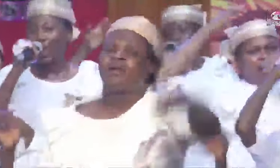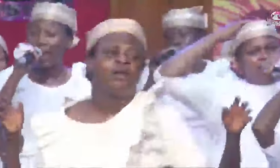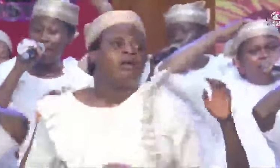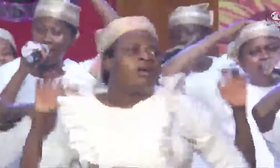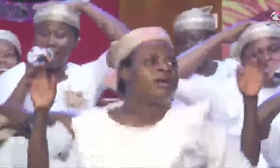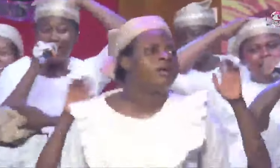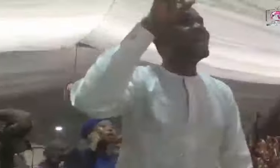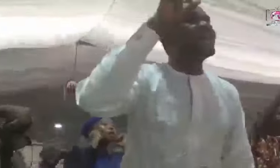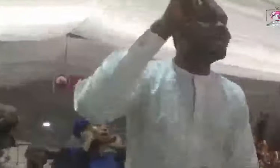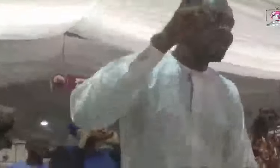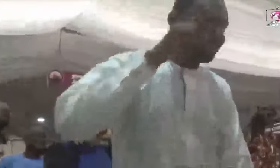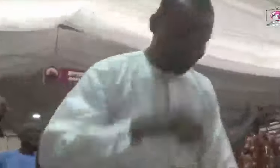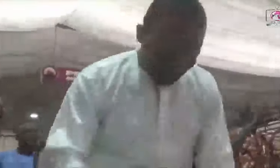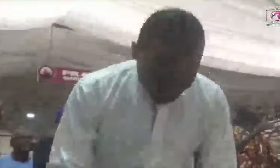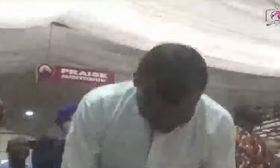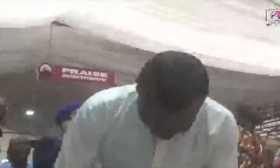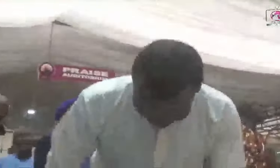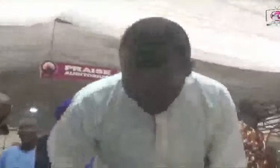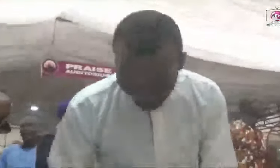am